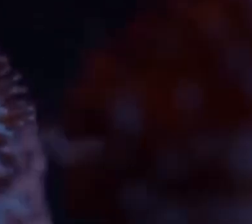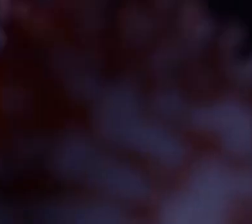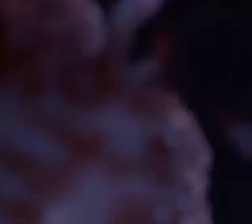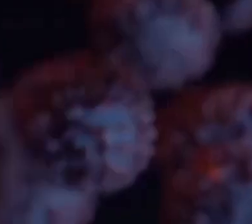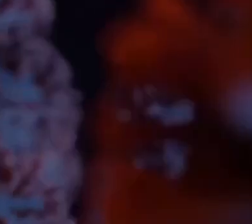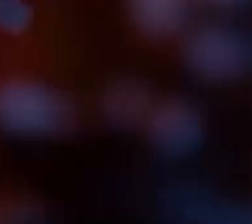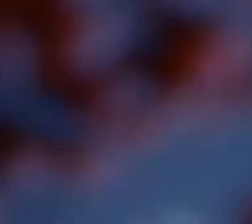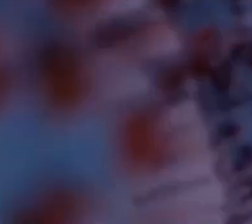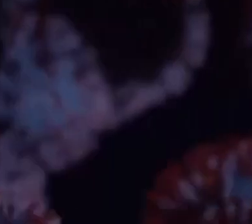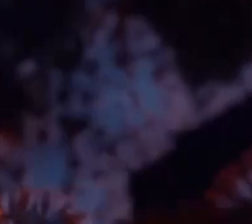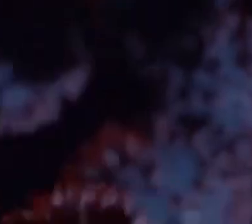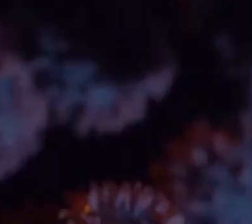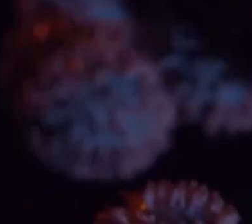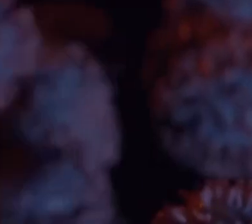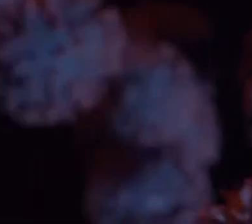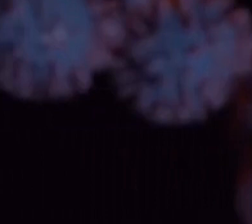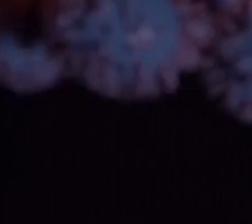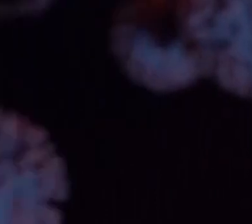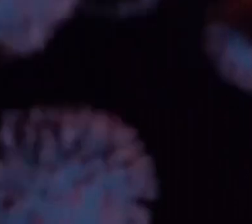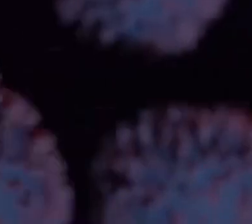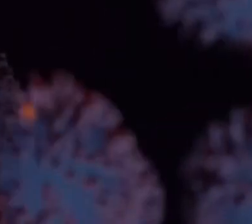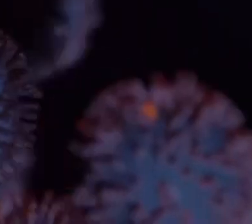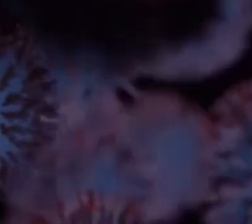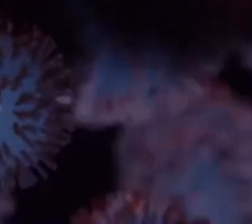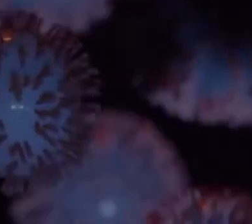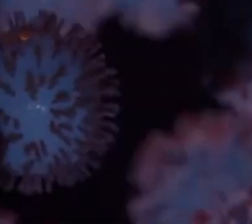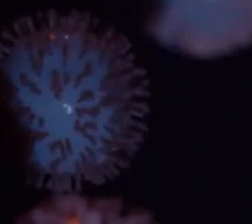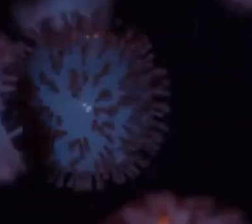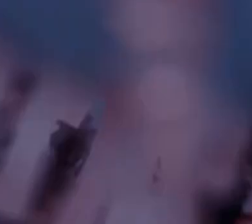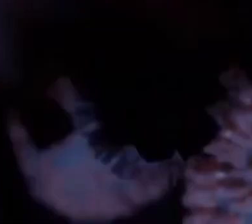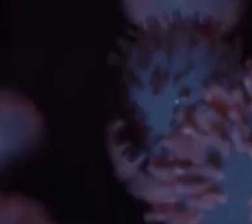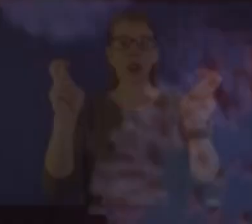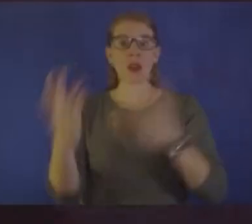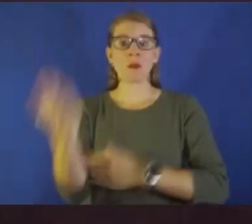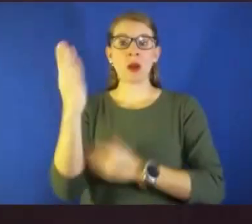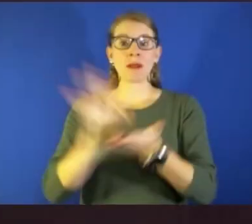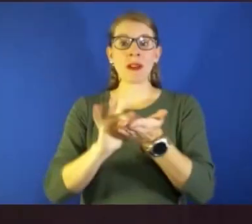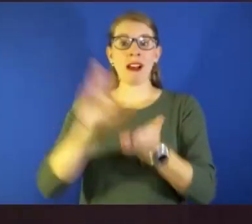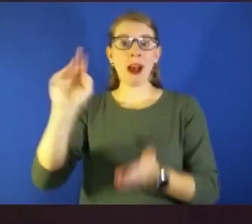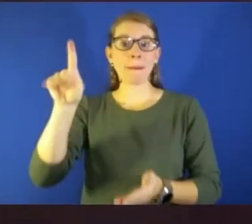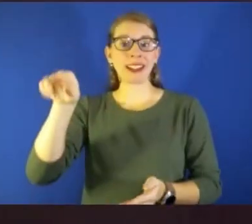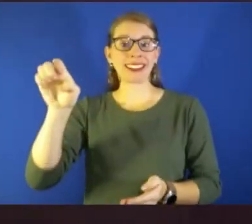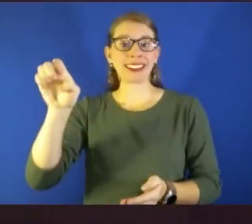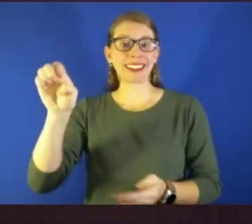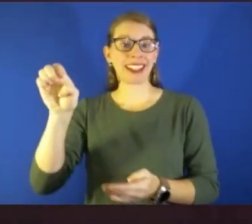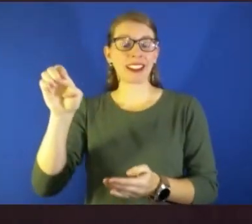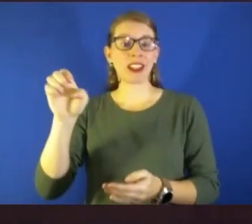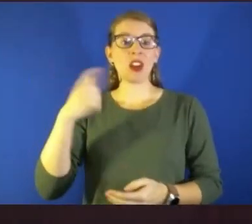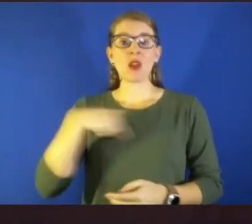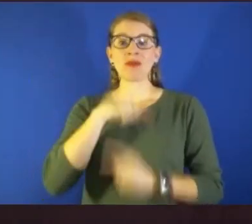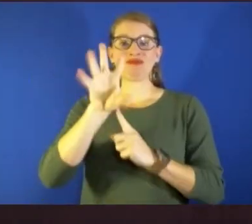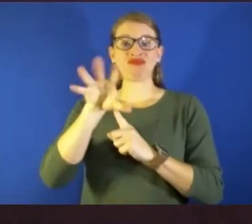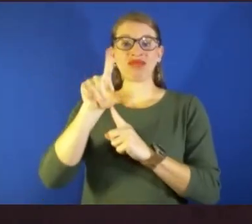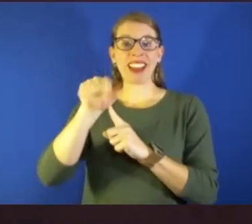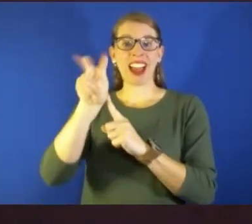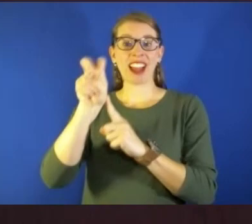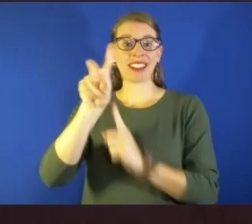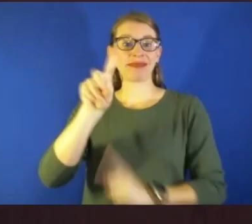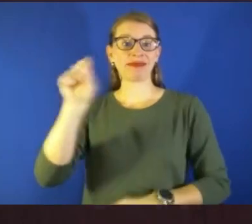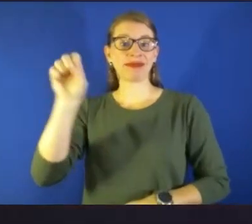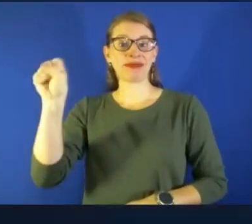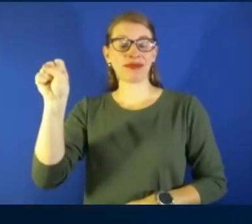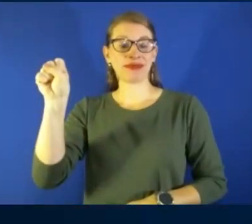Good morning. It is Tuesday, October 12th. Welcome into the Morning Medical Update. We are live inside the Dolph Simons Jr. Family Broadcast Studio. Today we are taking